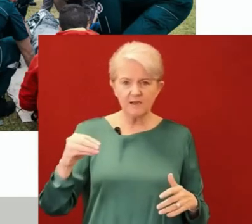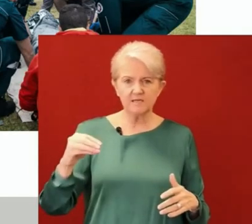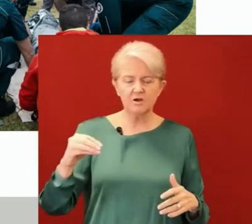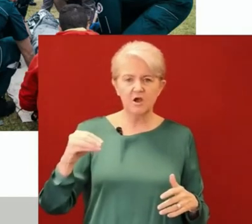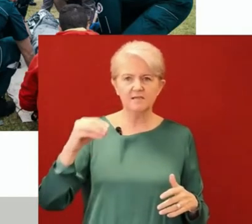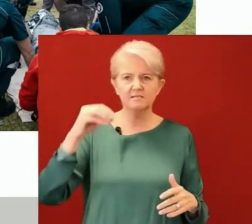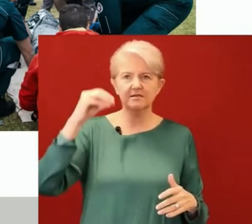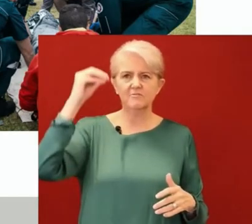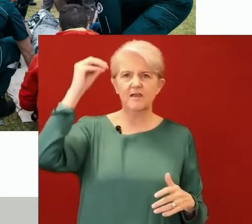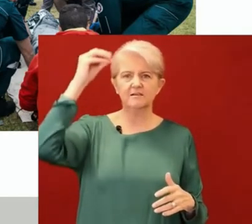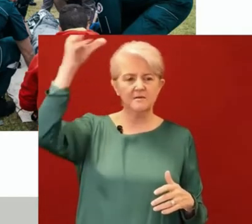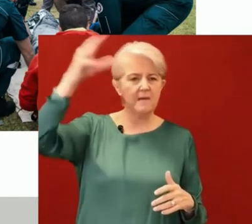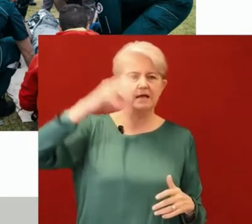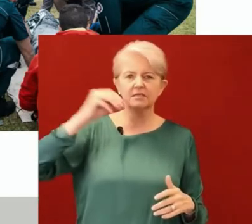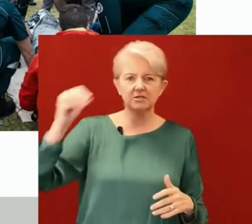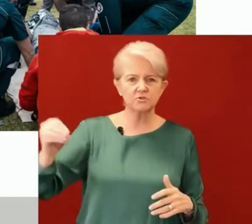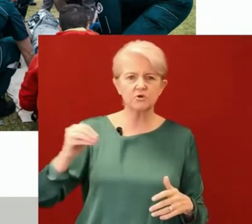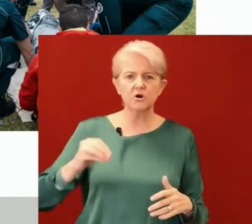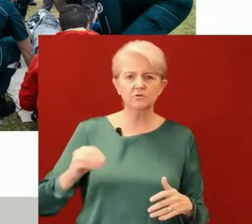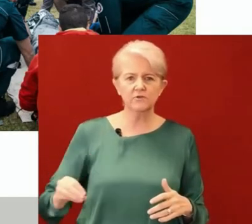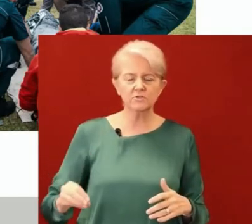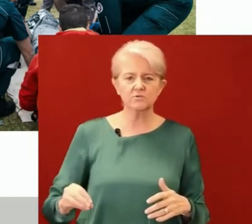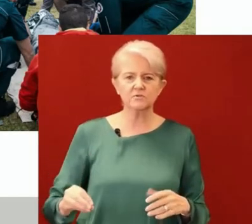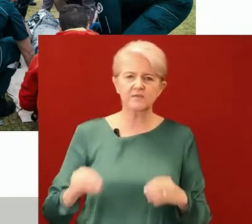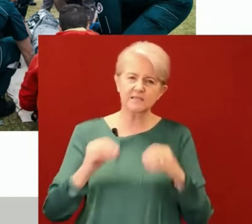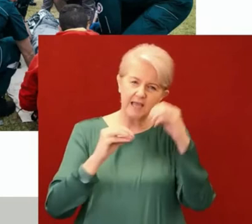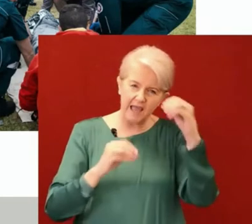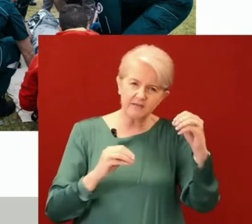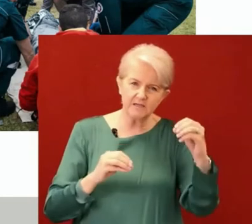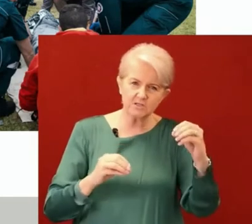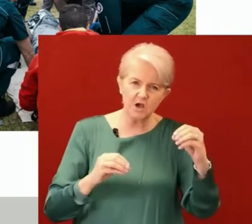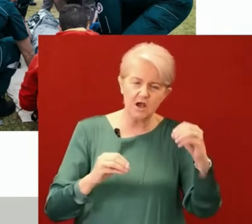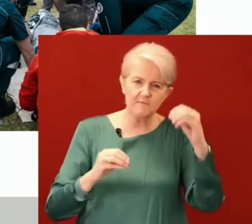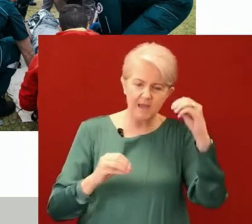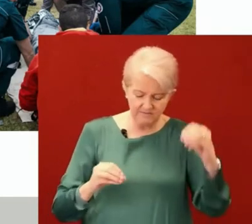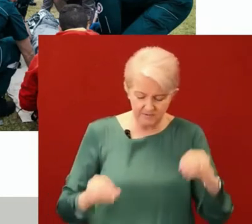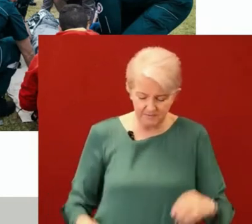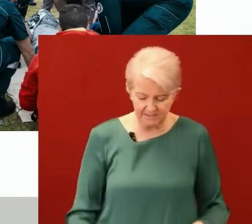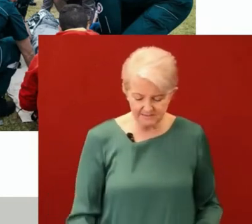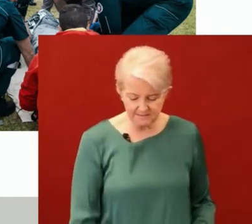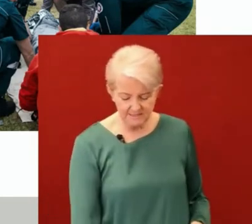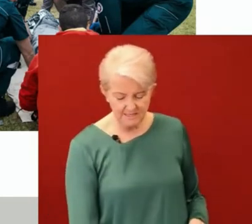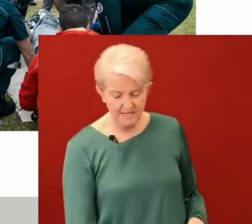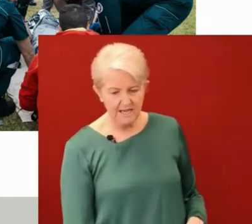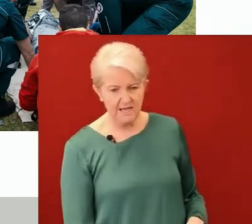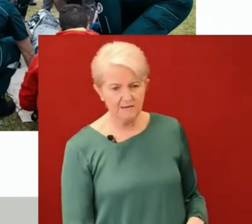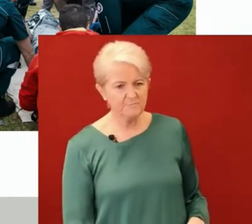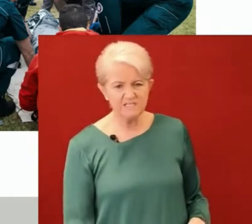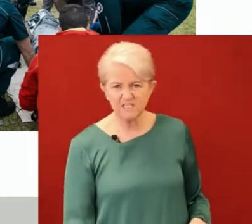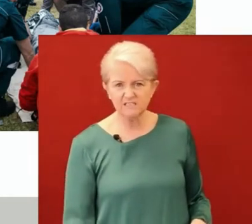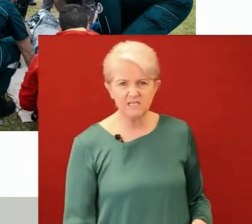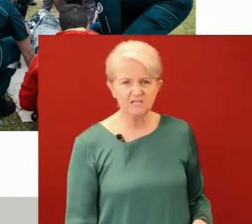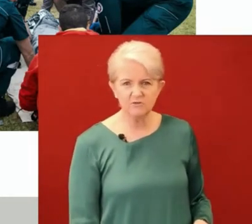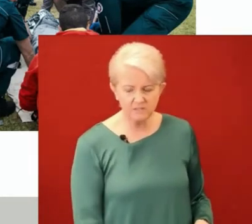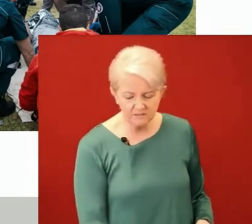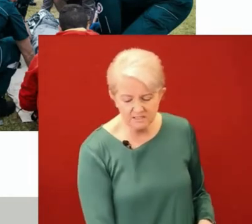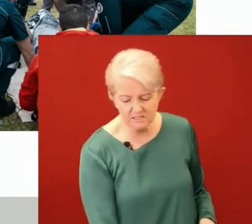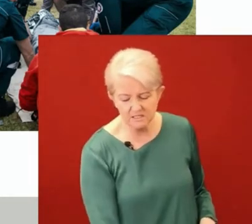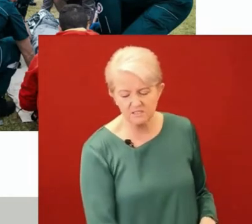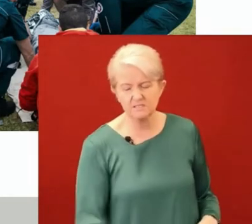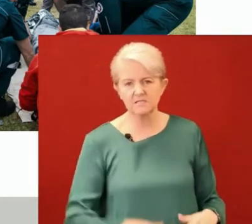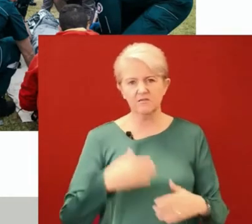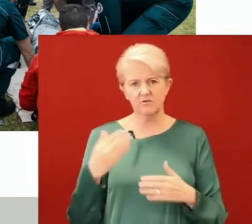I recognise that command and control and those sorts of things have their time and their place, particularly in